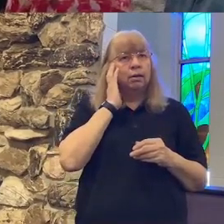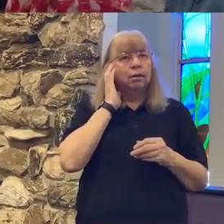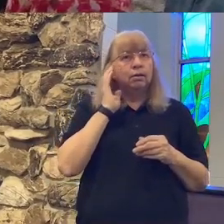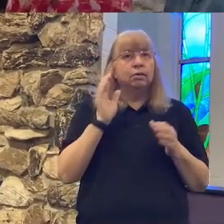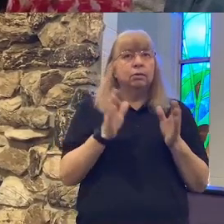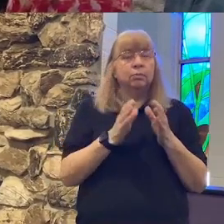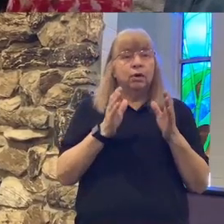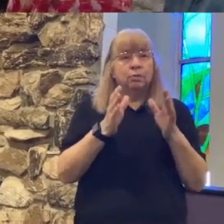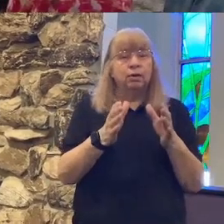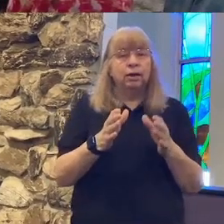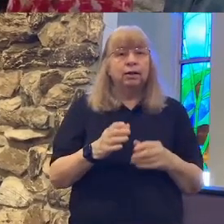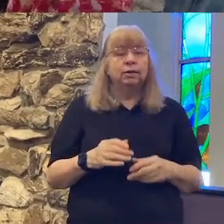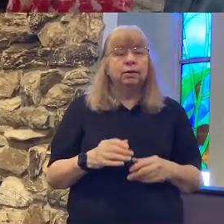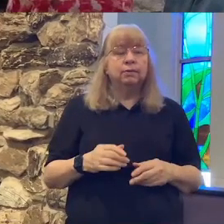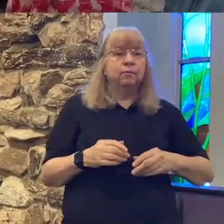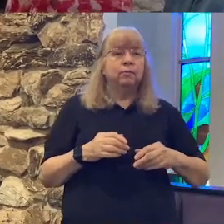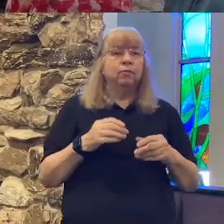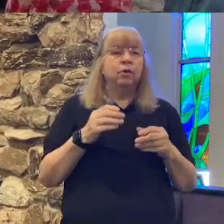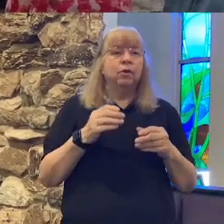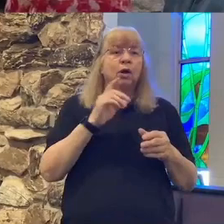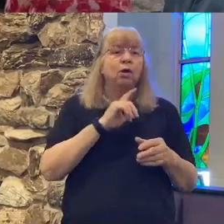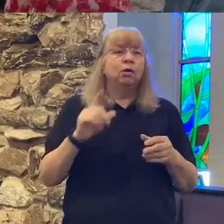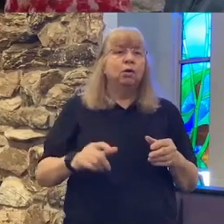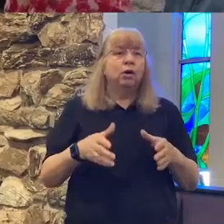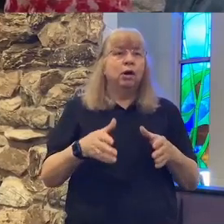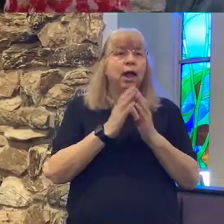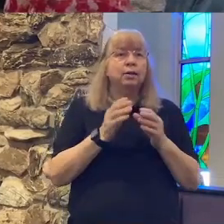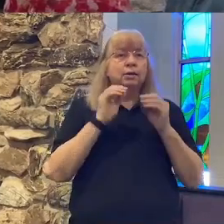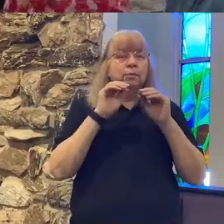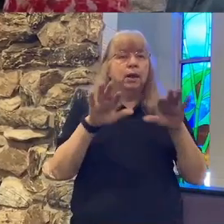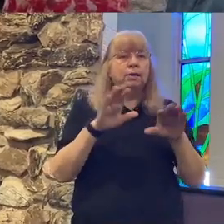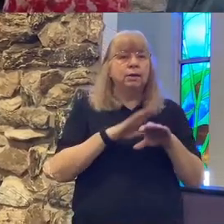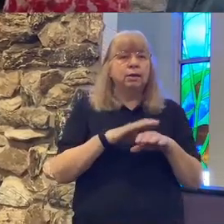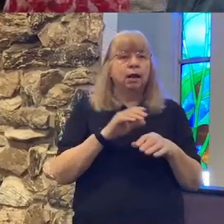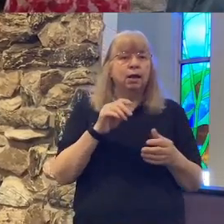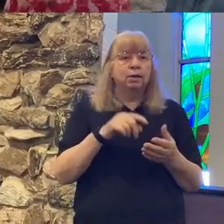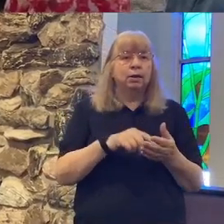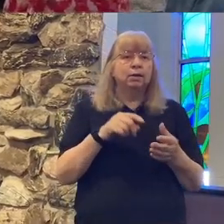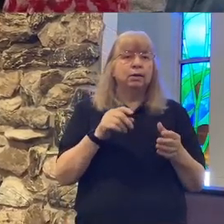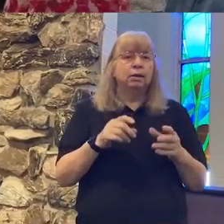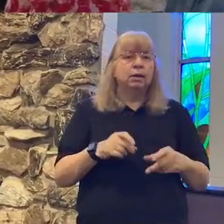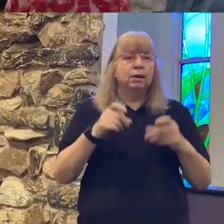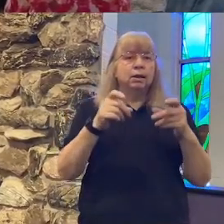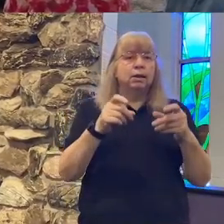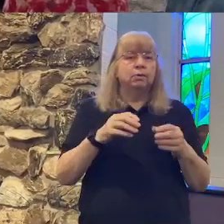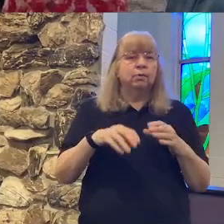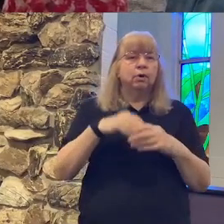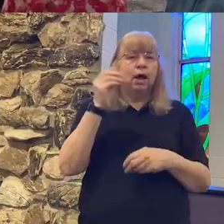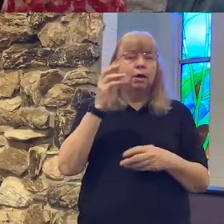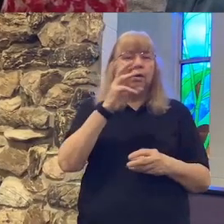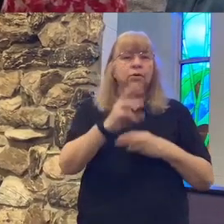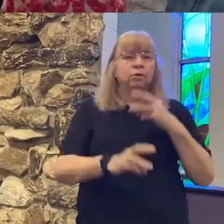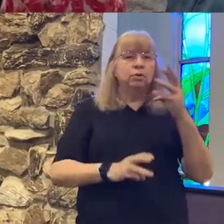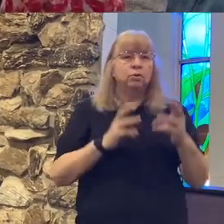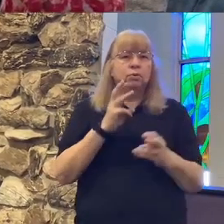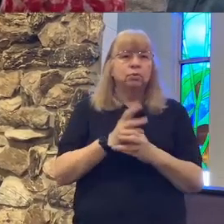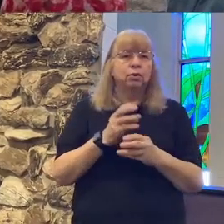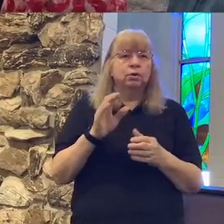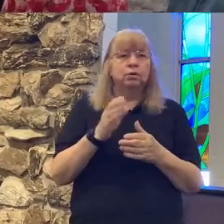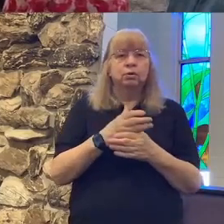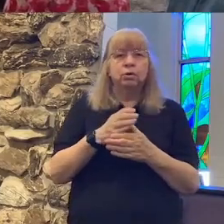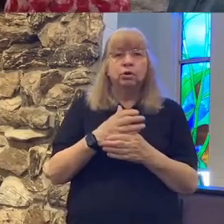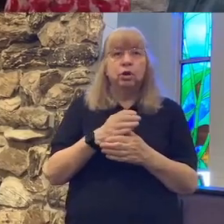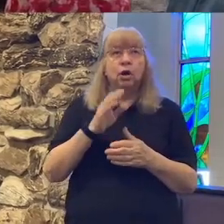Gracious Lord, all we ask is your blessing to be upon these gifts as we go out into the world to share